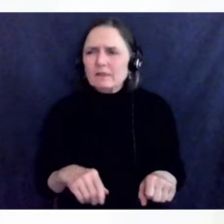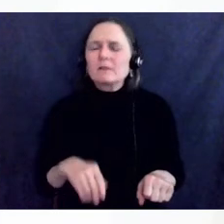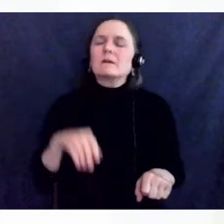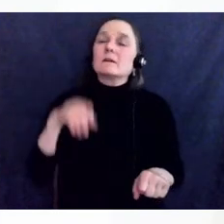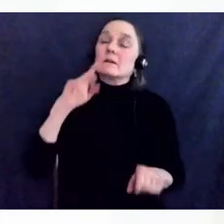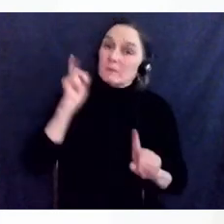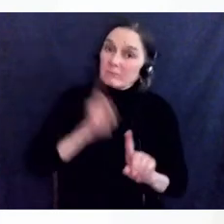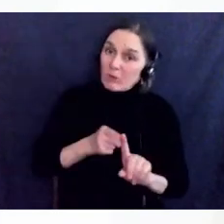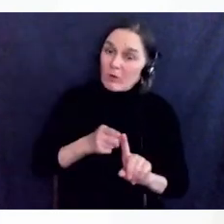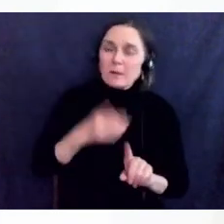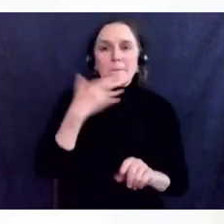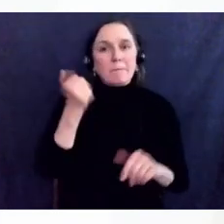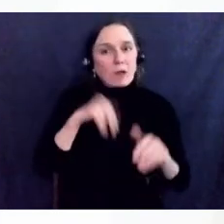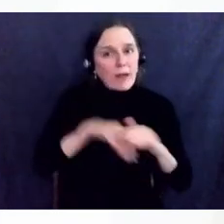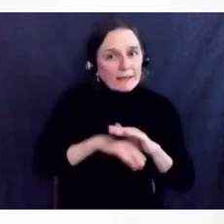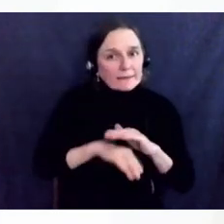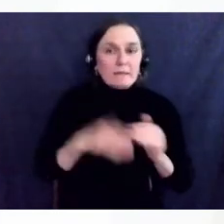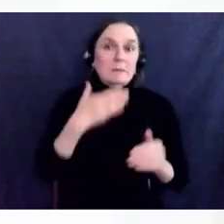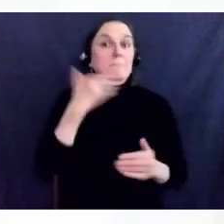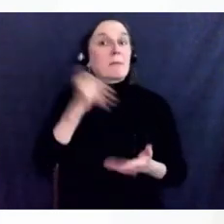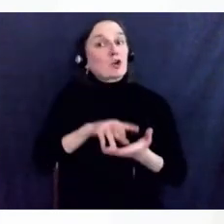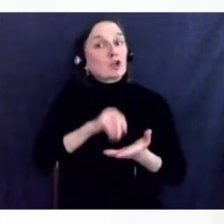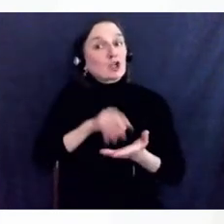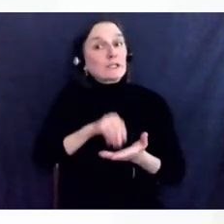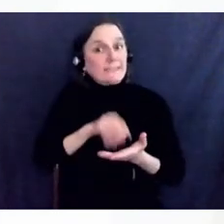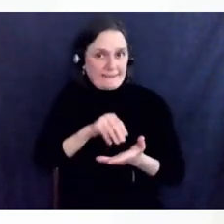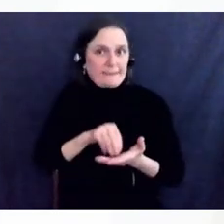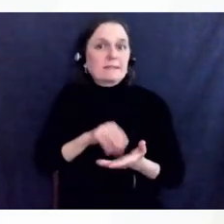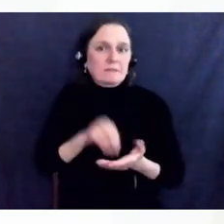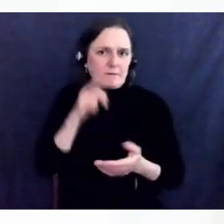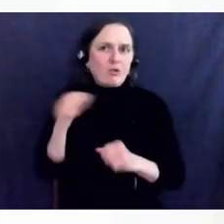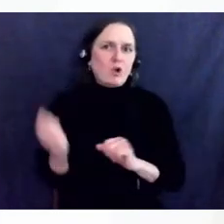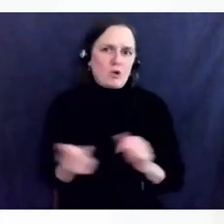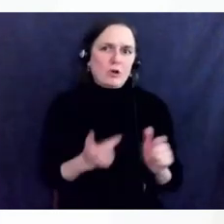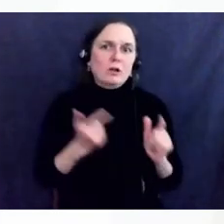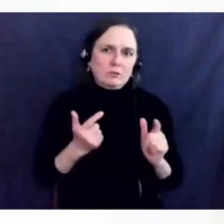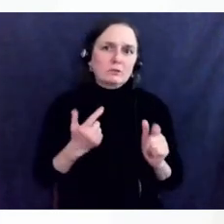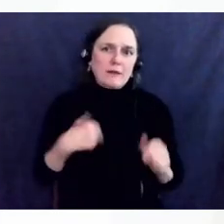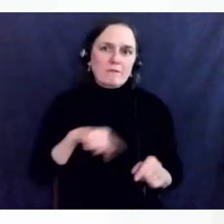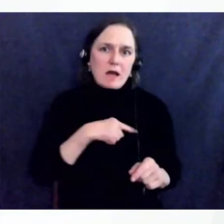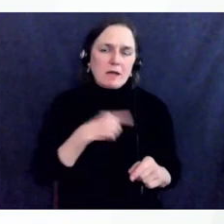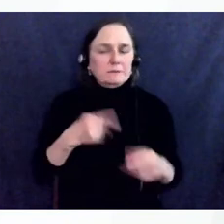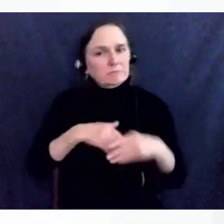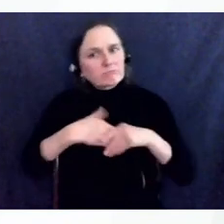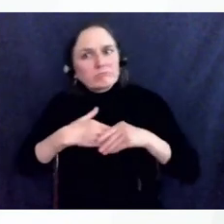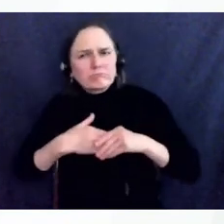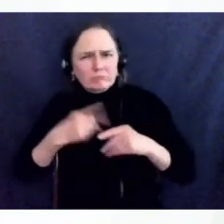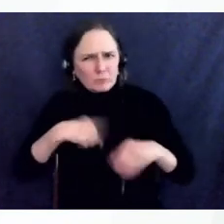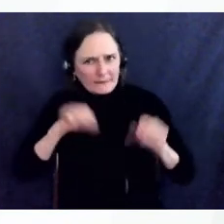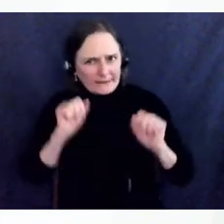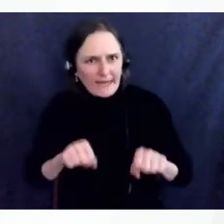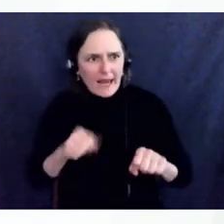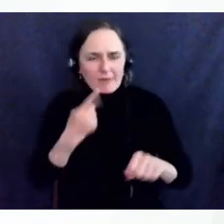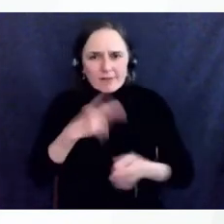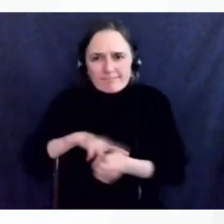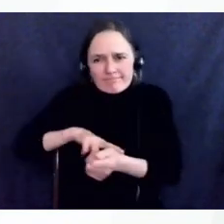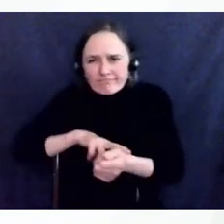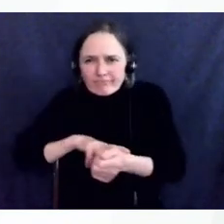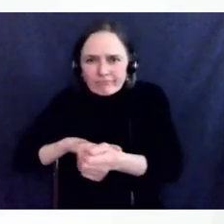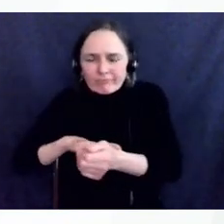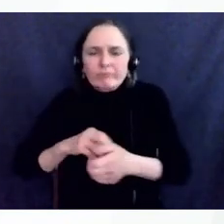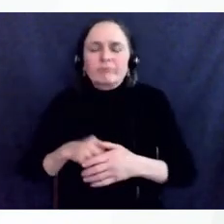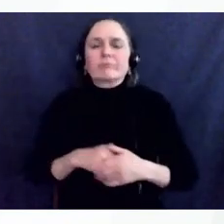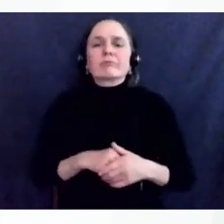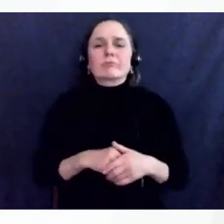Last year, at my town hall, I urged that we remember that kindness, acceptance, and understanding